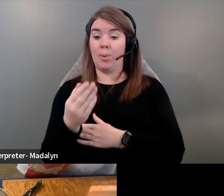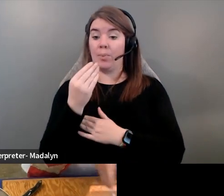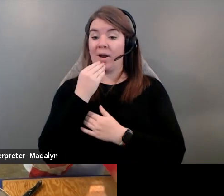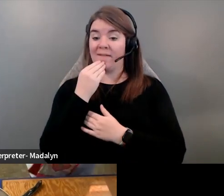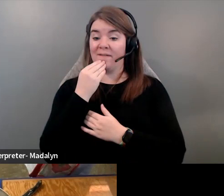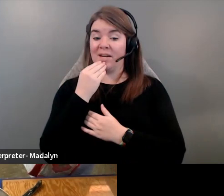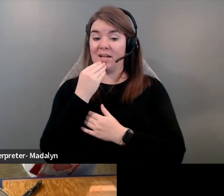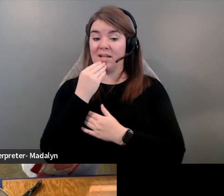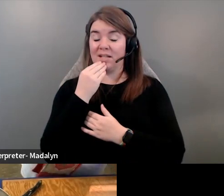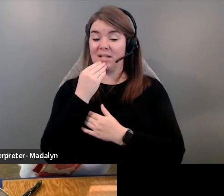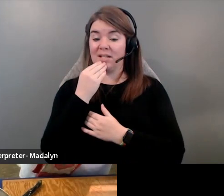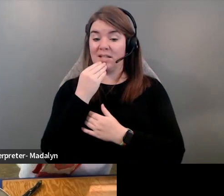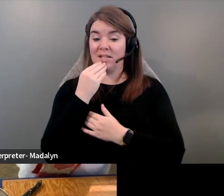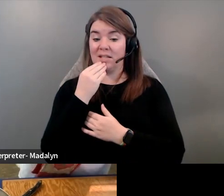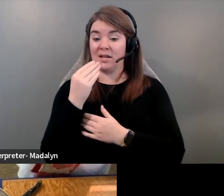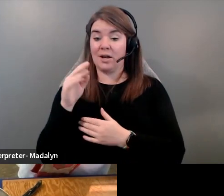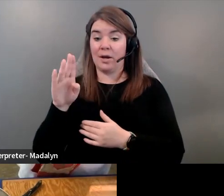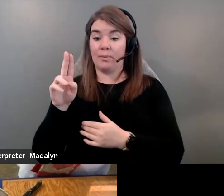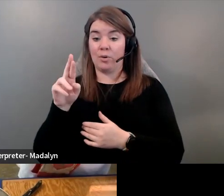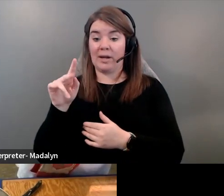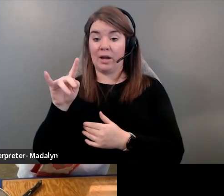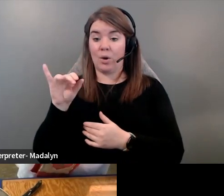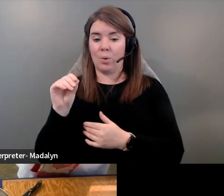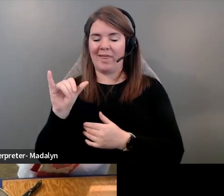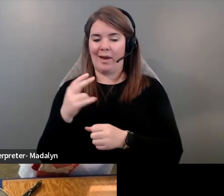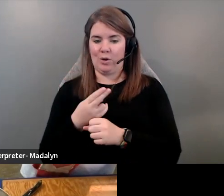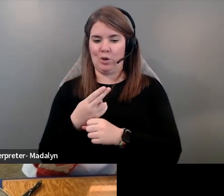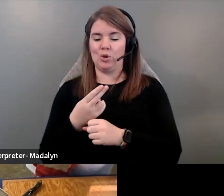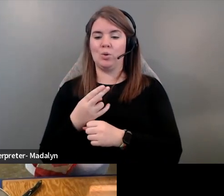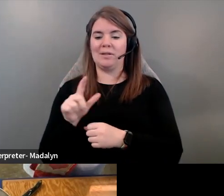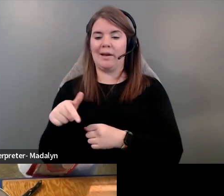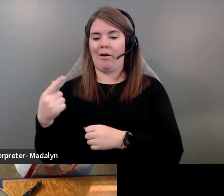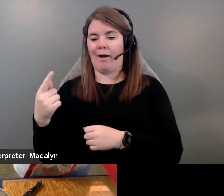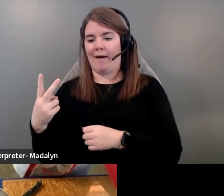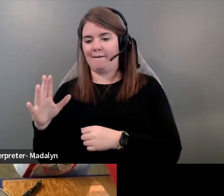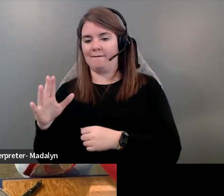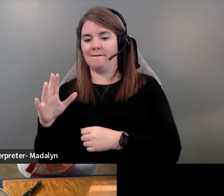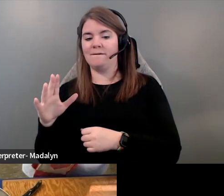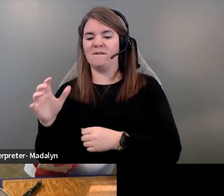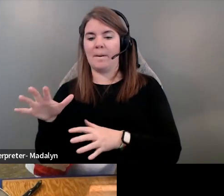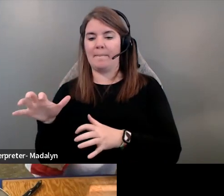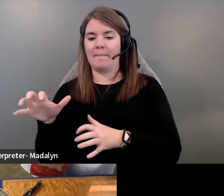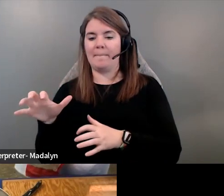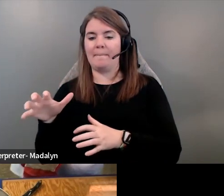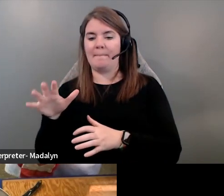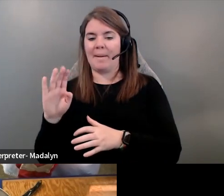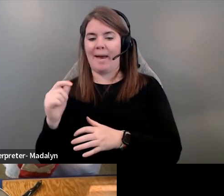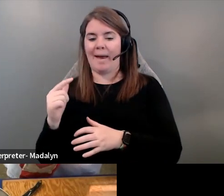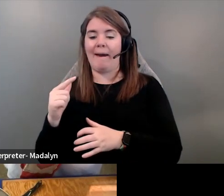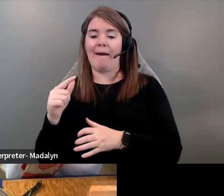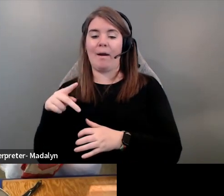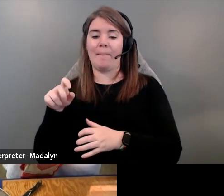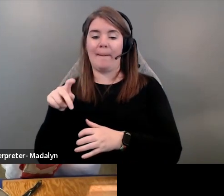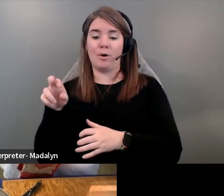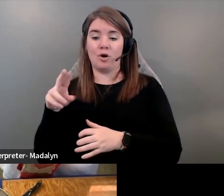thing. That's going to take the other half of your peppers and onions. And you're going to use